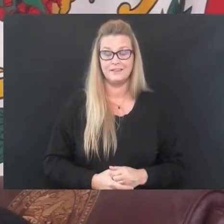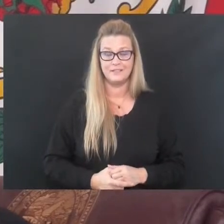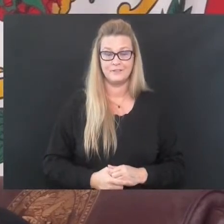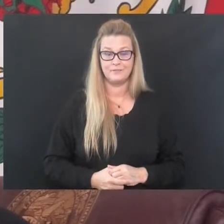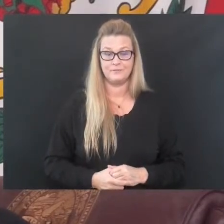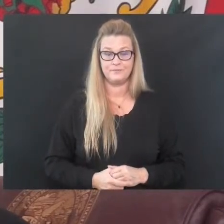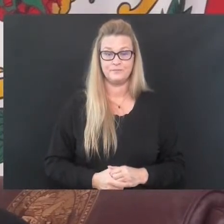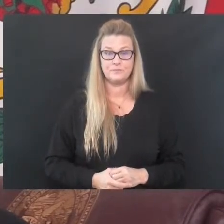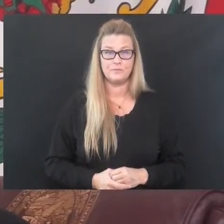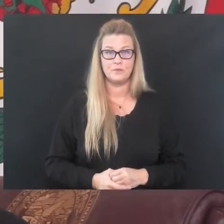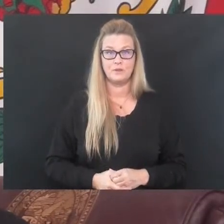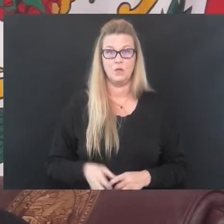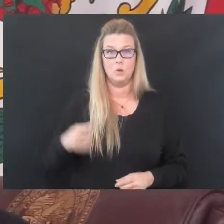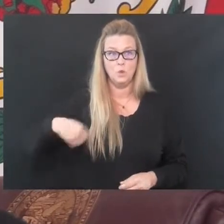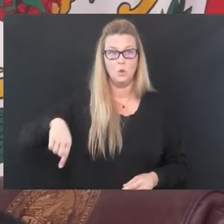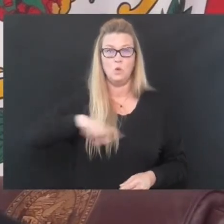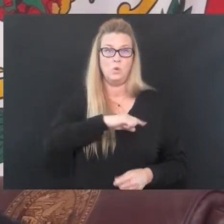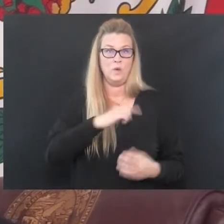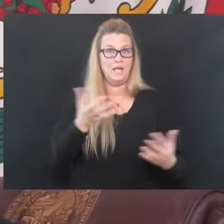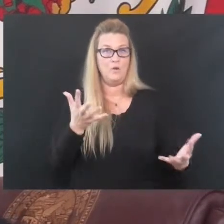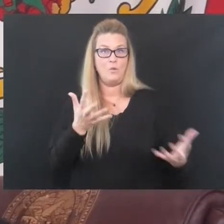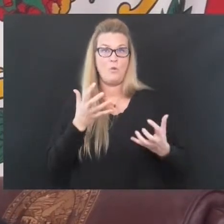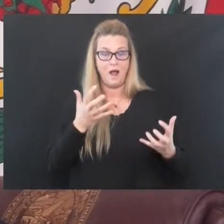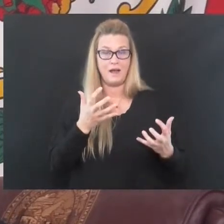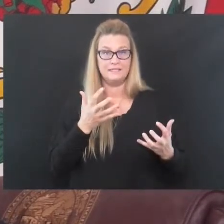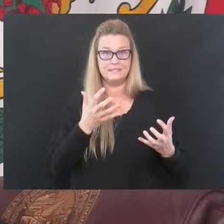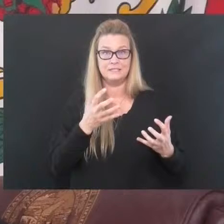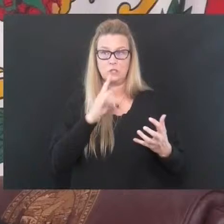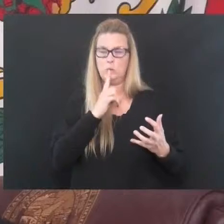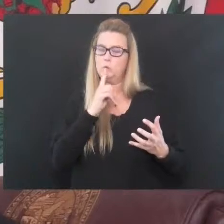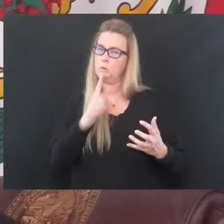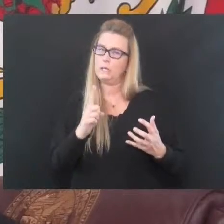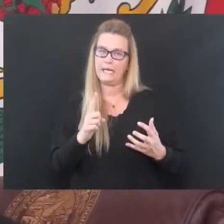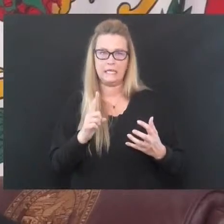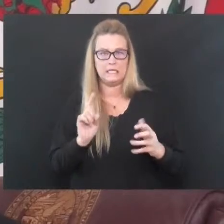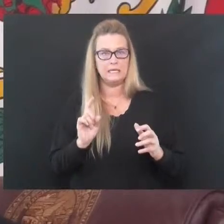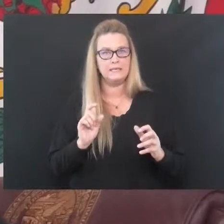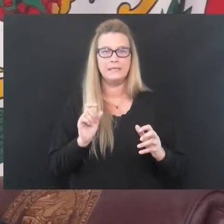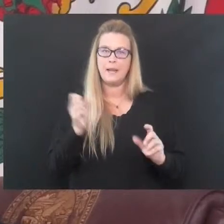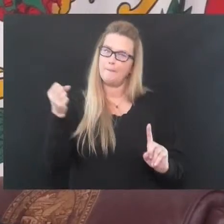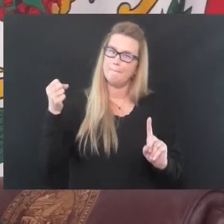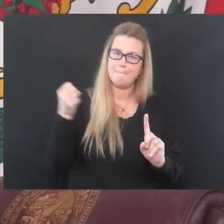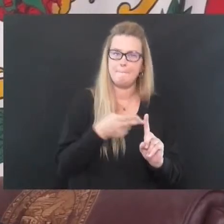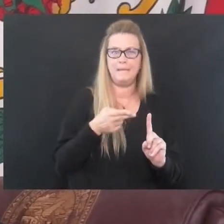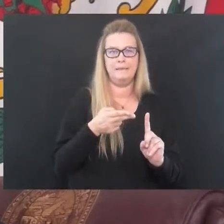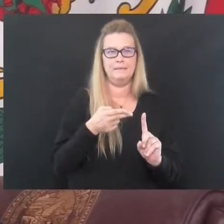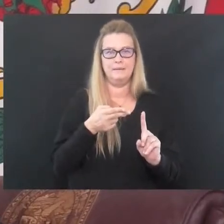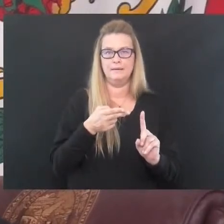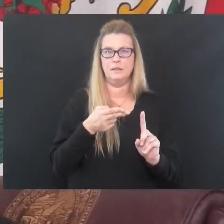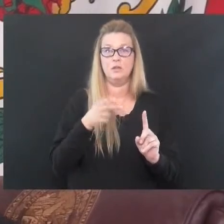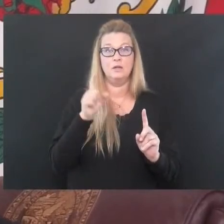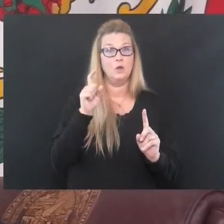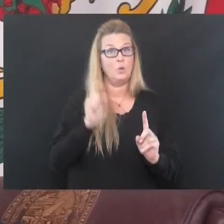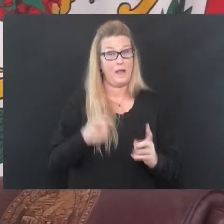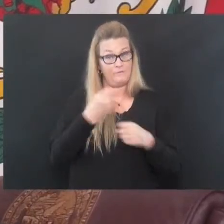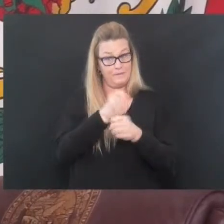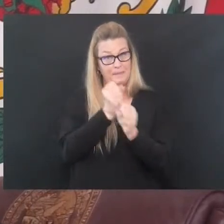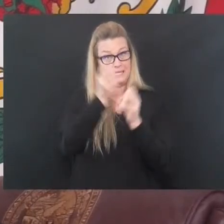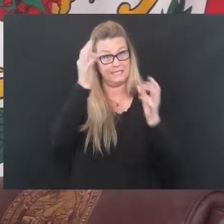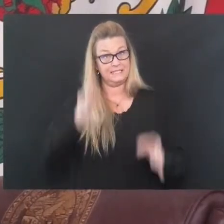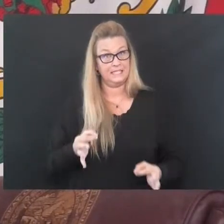But if we want to really move this needle, and we want to move it right now, you got to make a